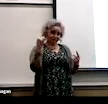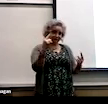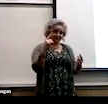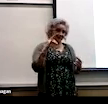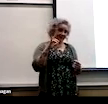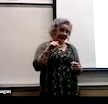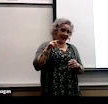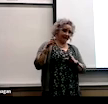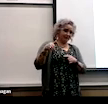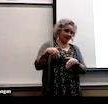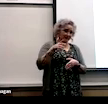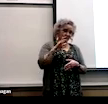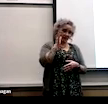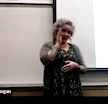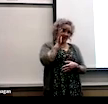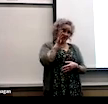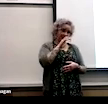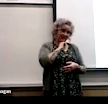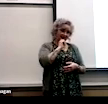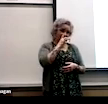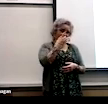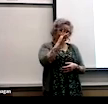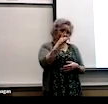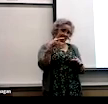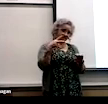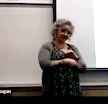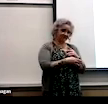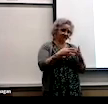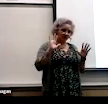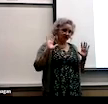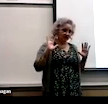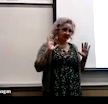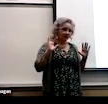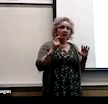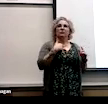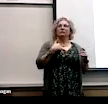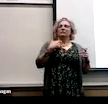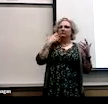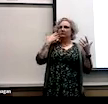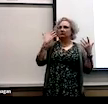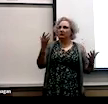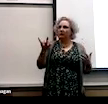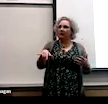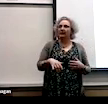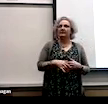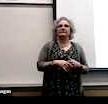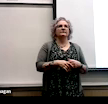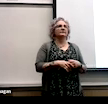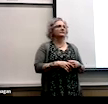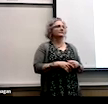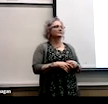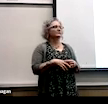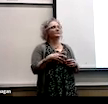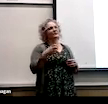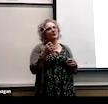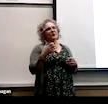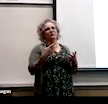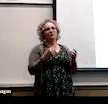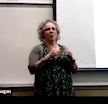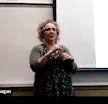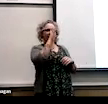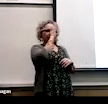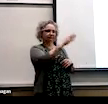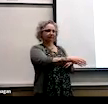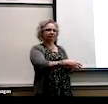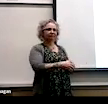care up until 18. And so those really early conversations are not hard and practical, they're much more